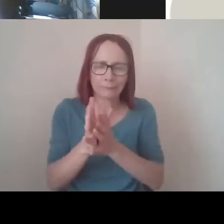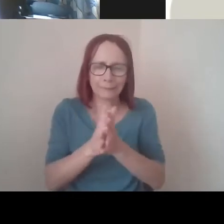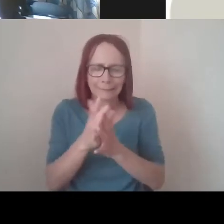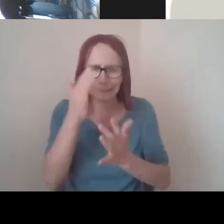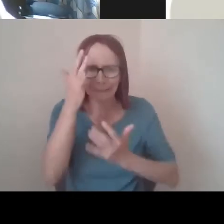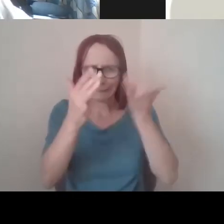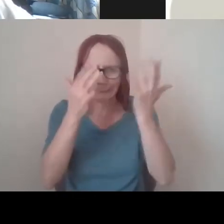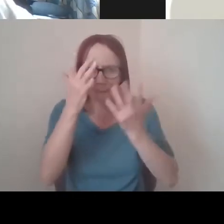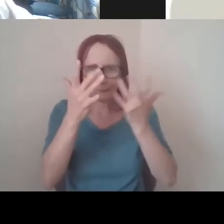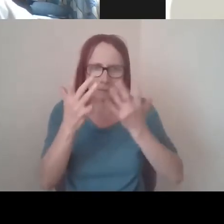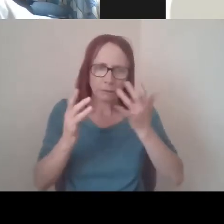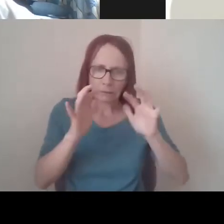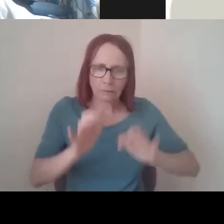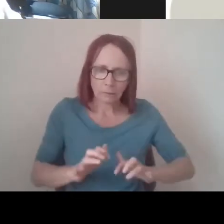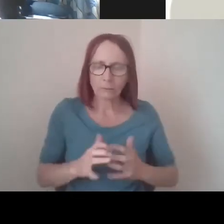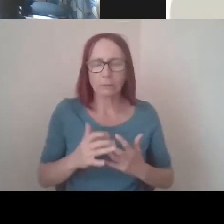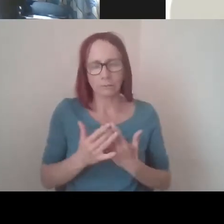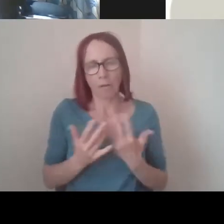thought. But,